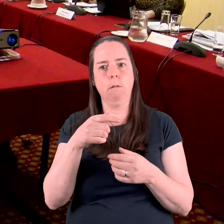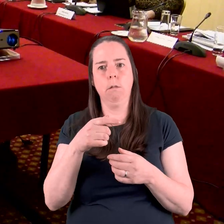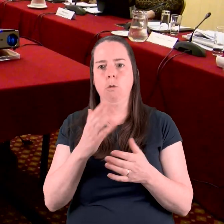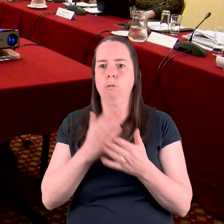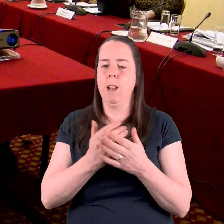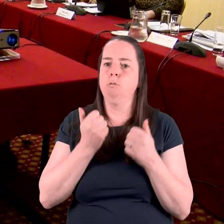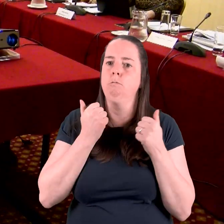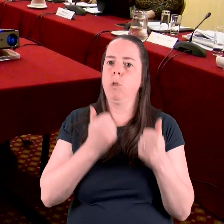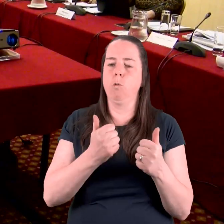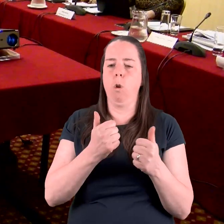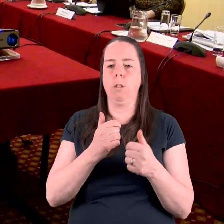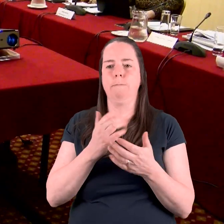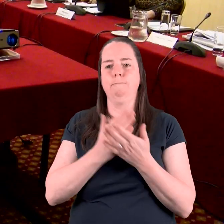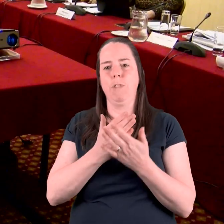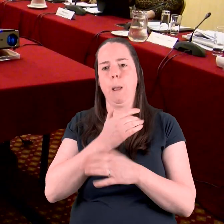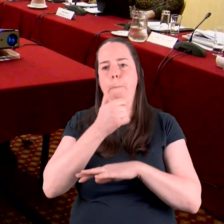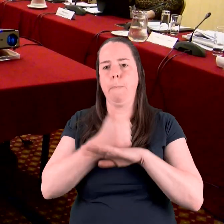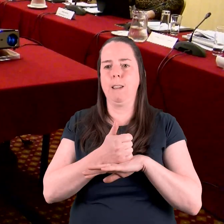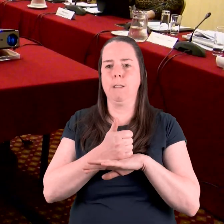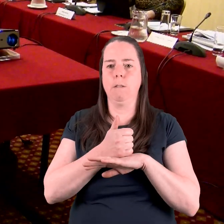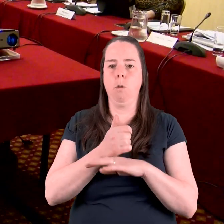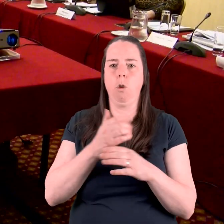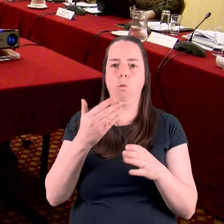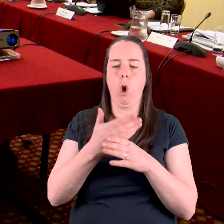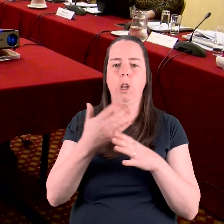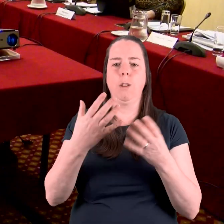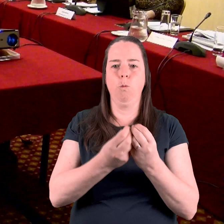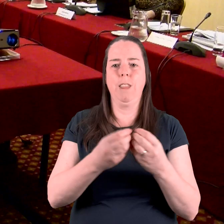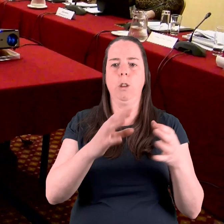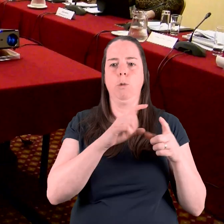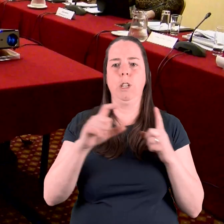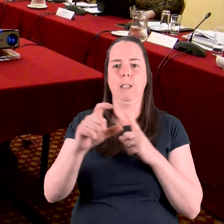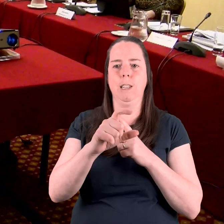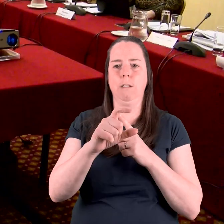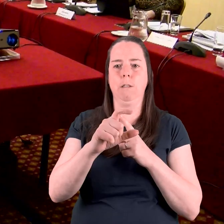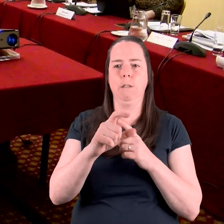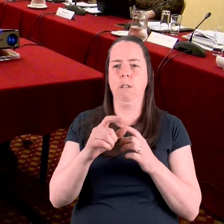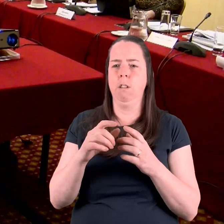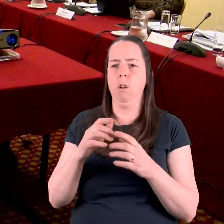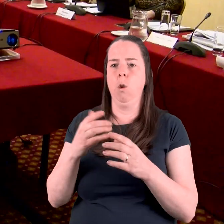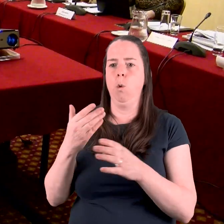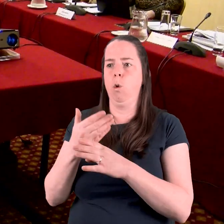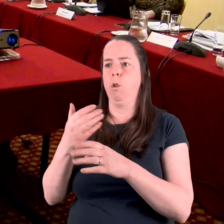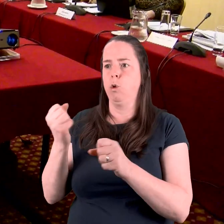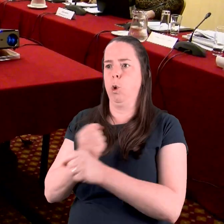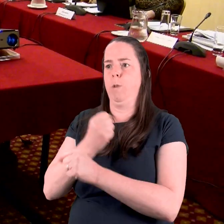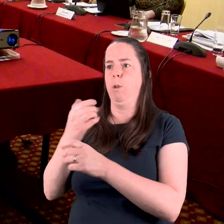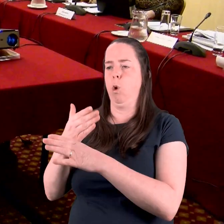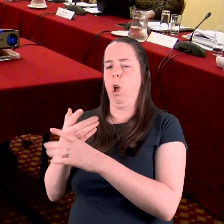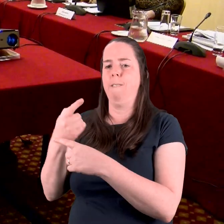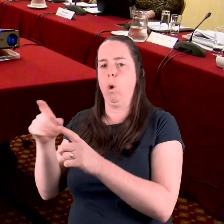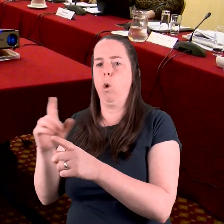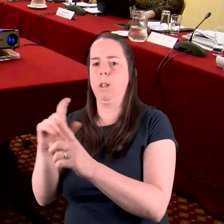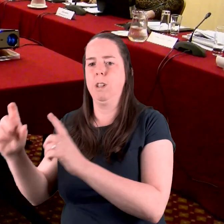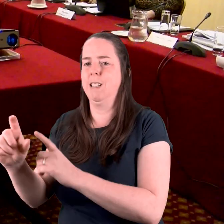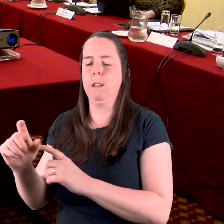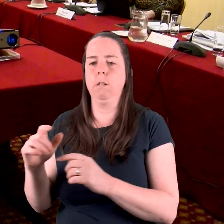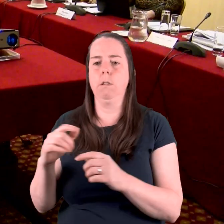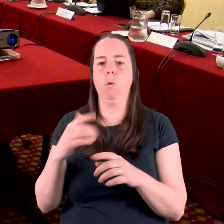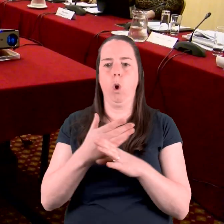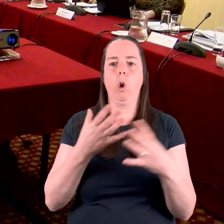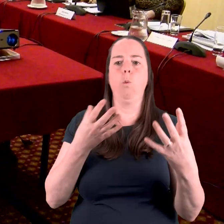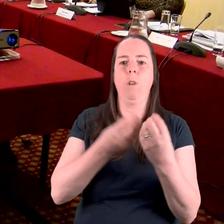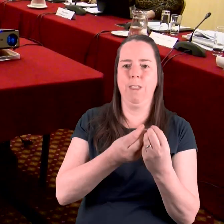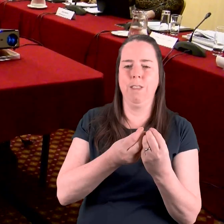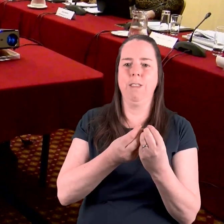of the bids, the really good ones were clearly based on working with communities as opposed to doing onto communities,